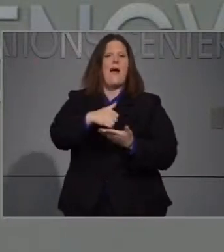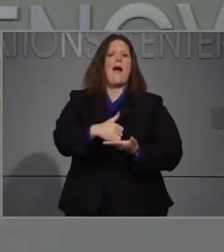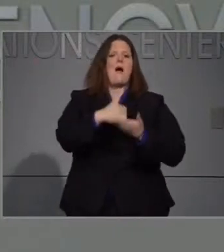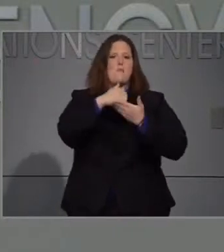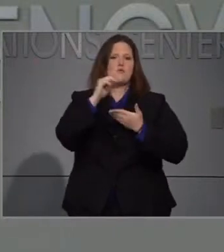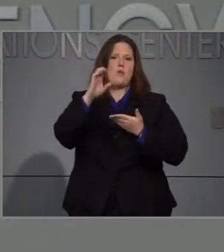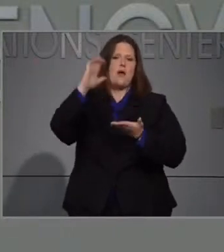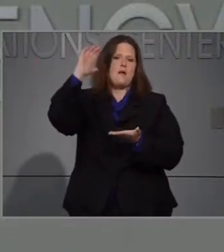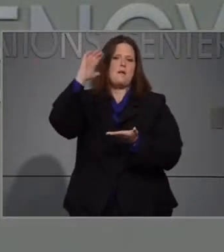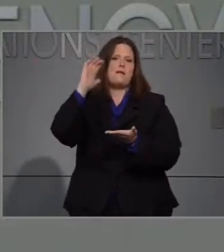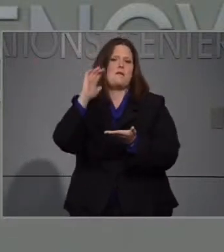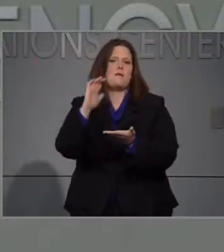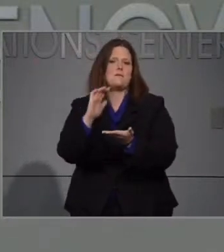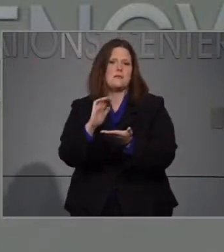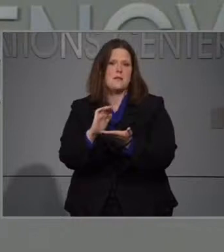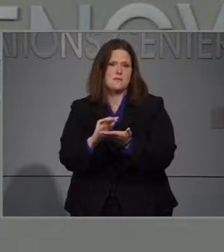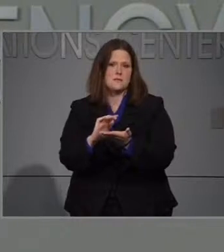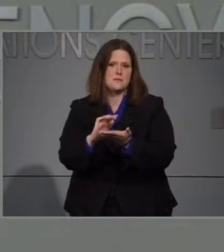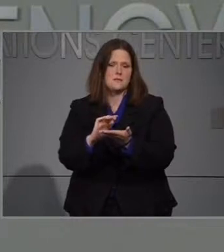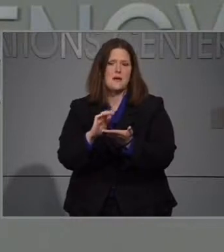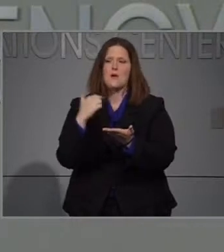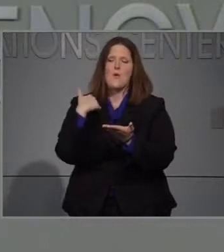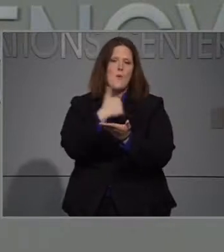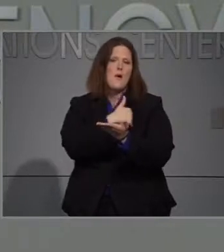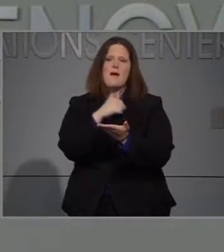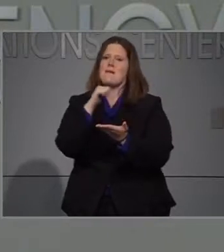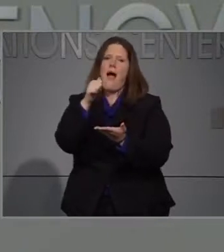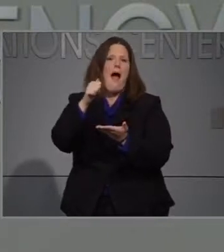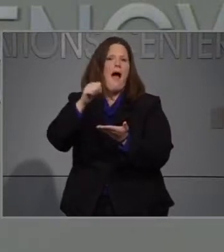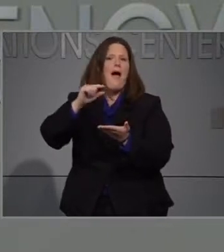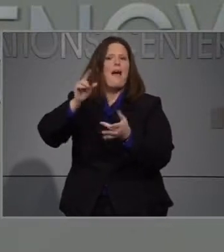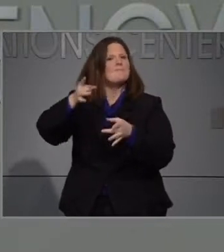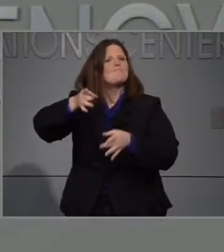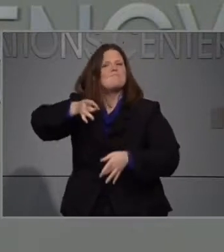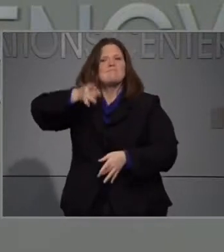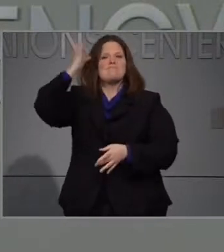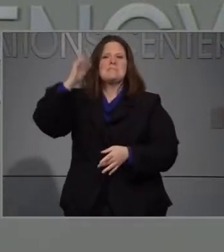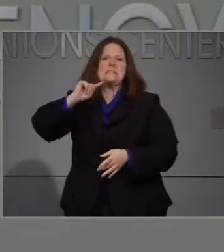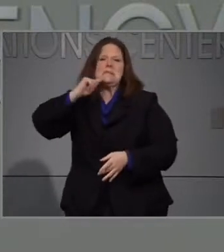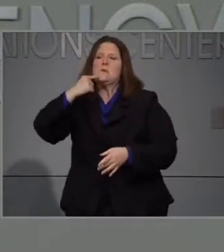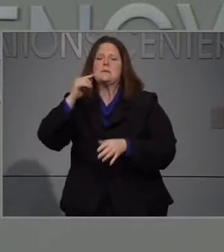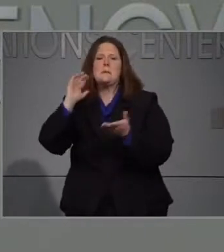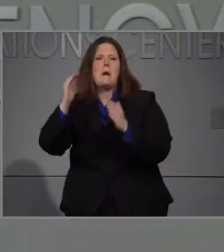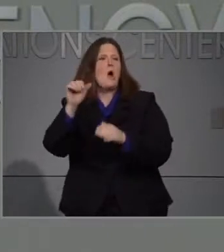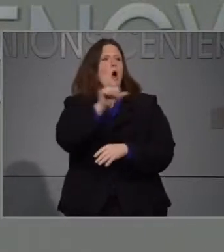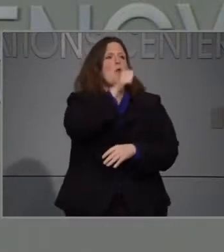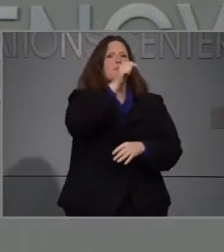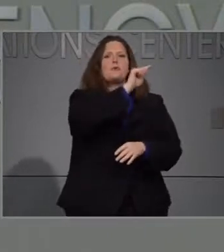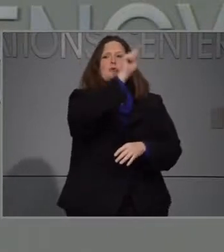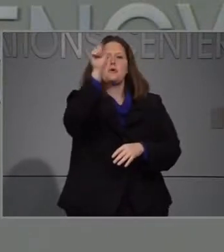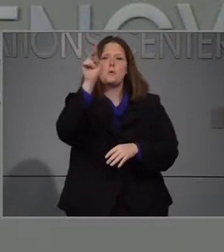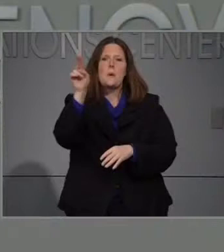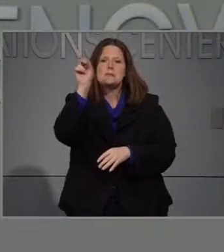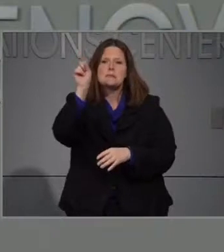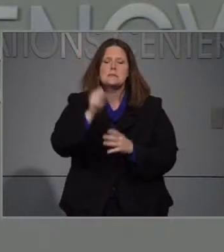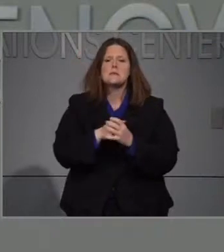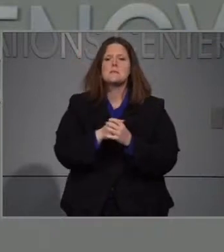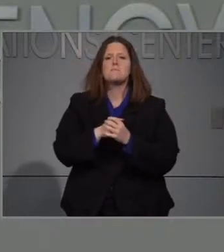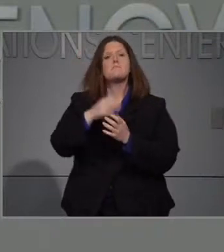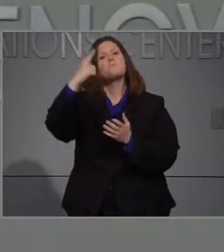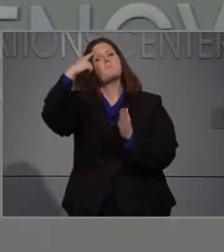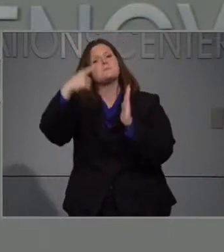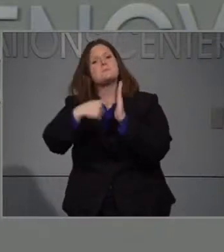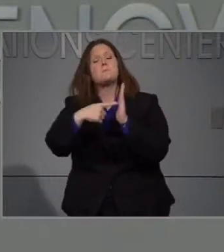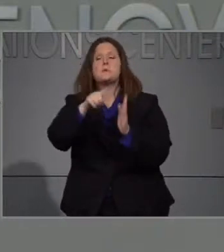from being on the worst end of the virus spread that we're seeing right now. So you're seeing states like